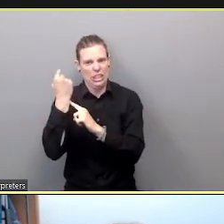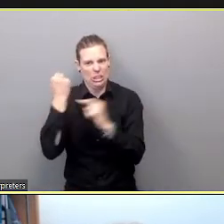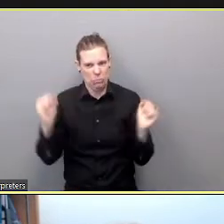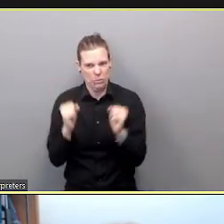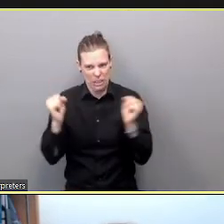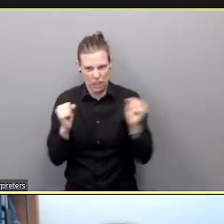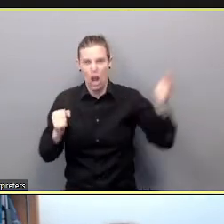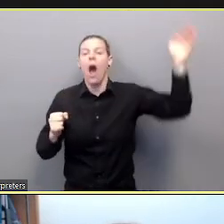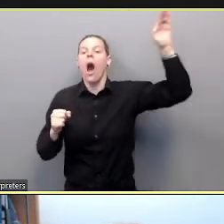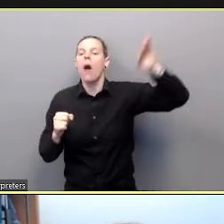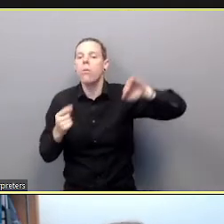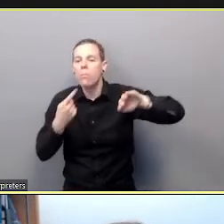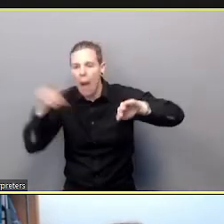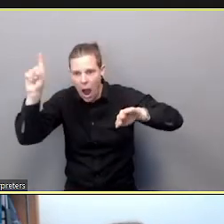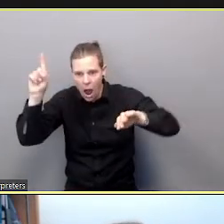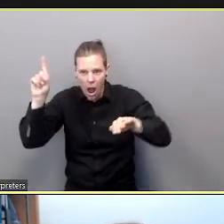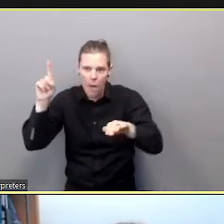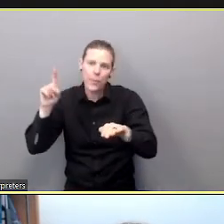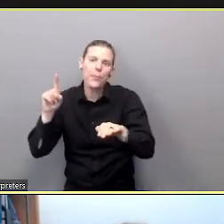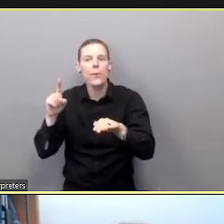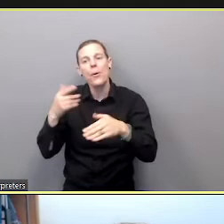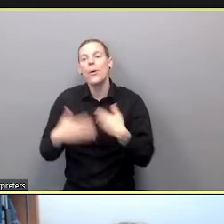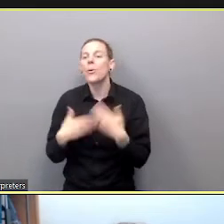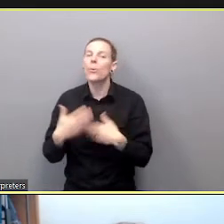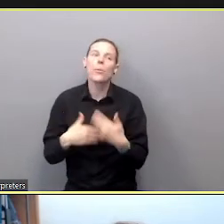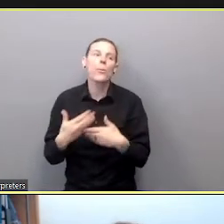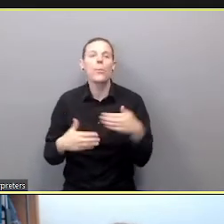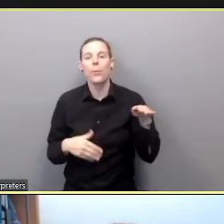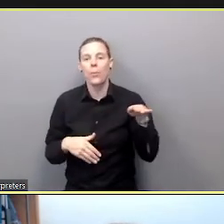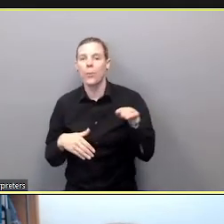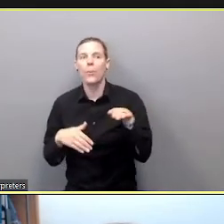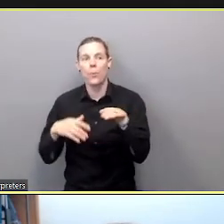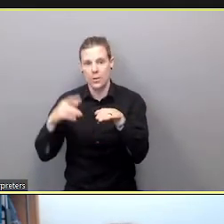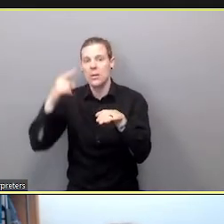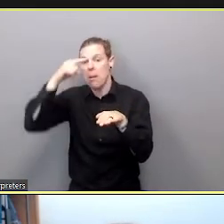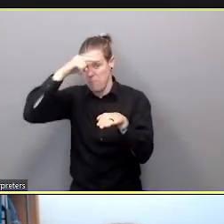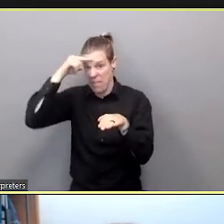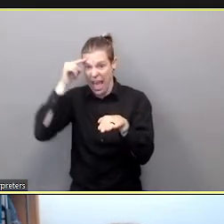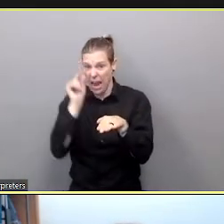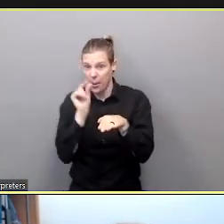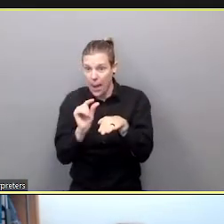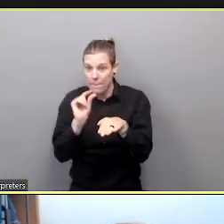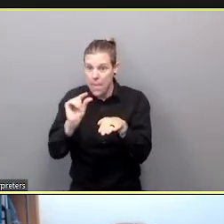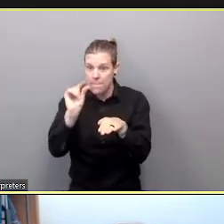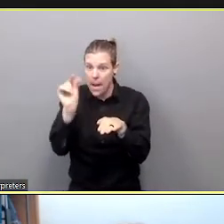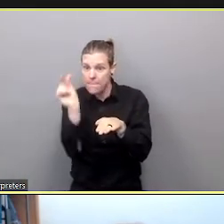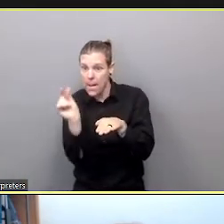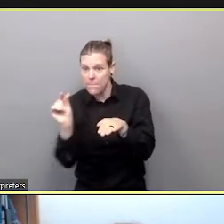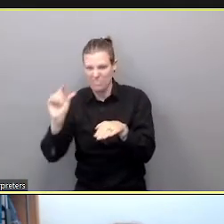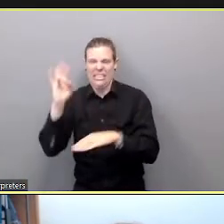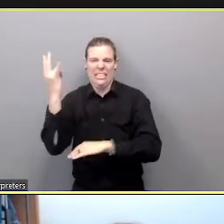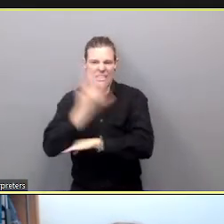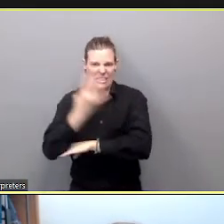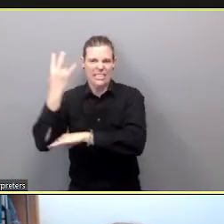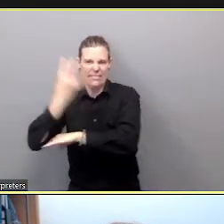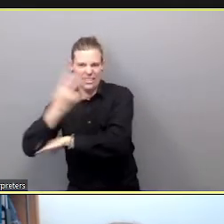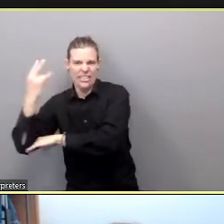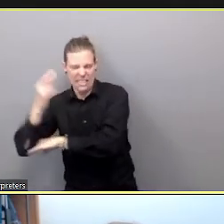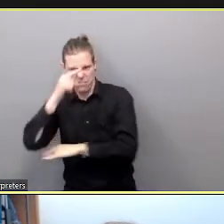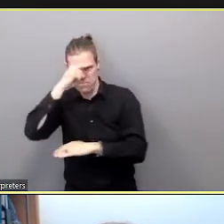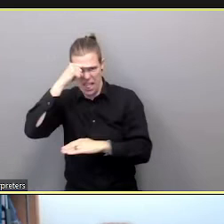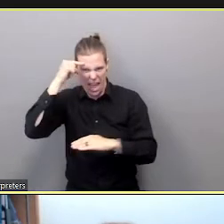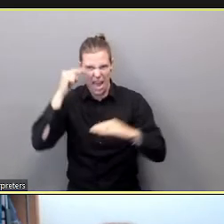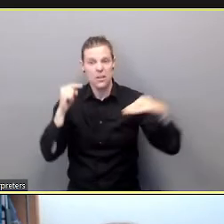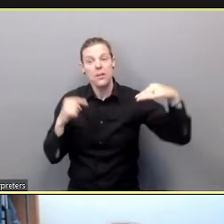black line is the 7-day rolling average of cases. And you can see that we had a nadir or a very low